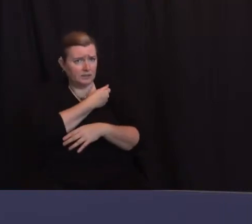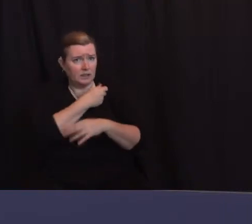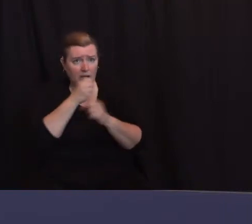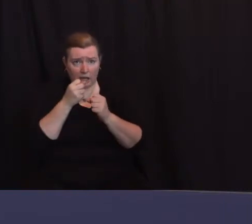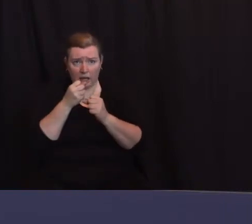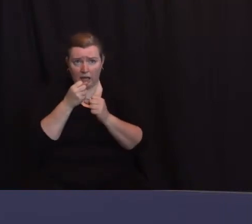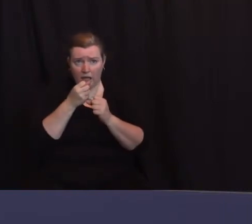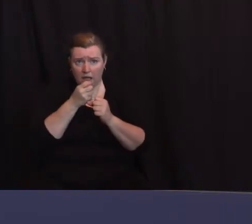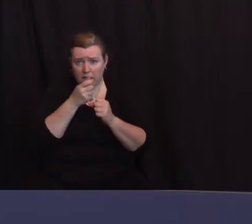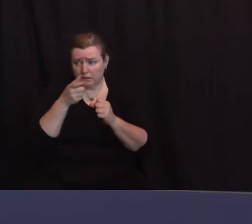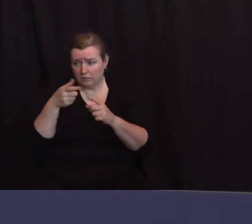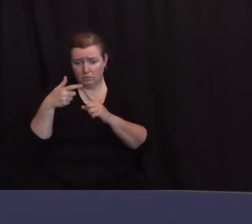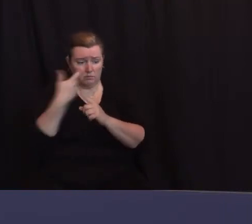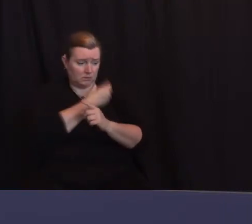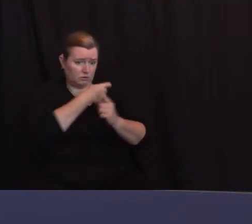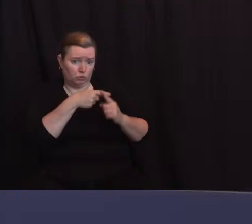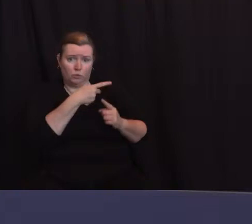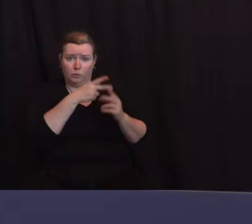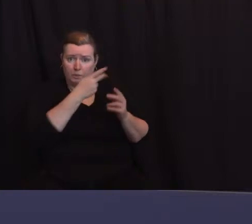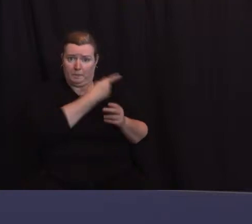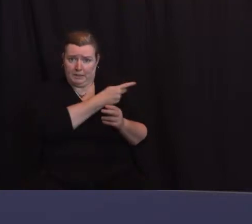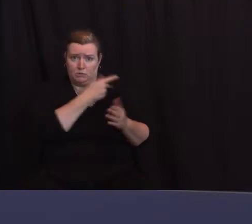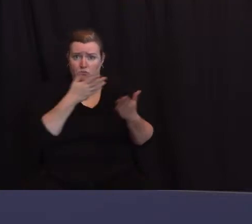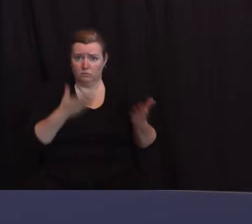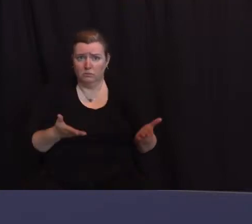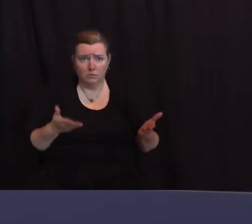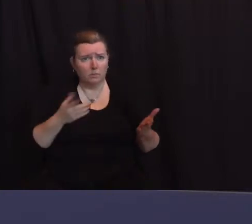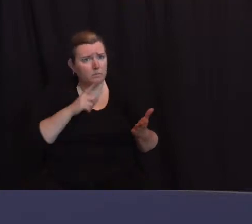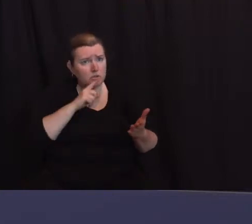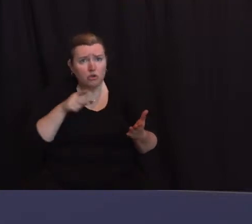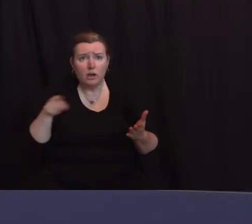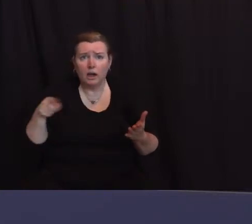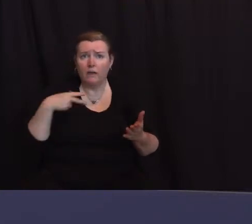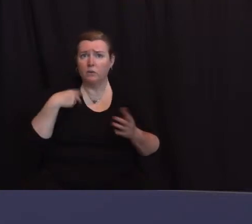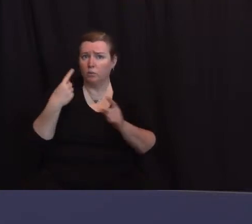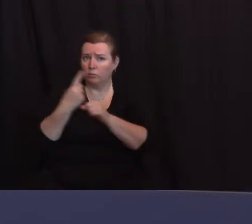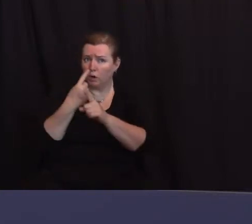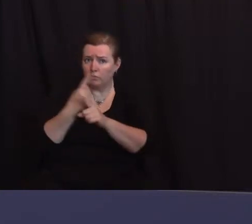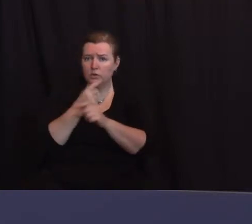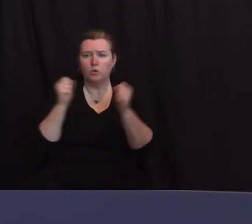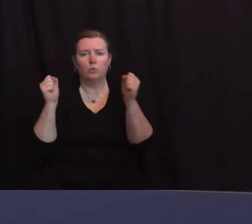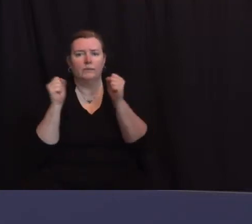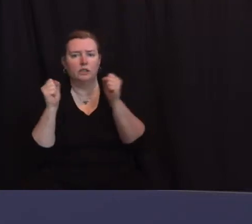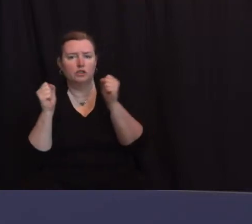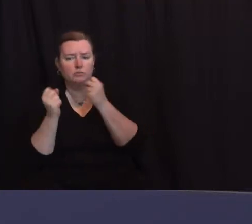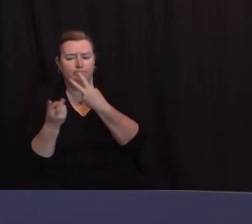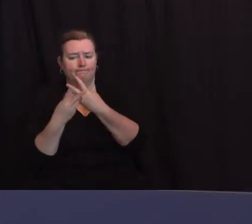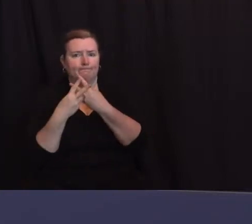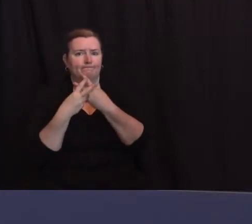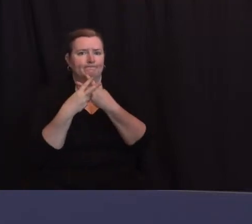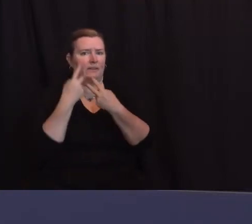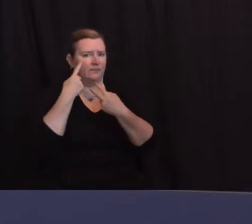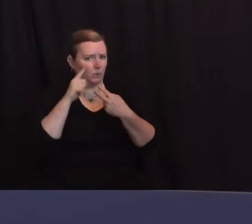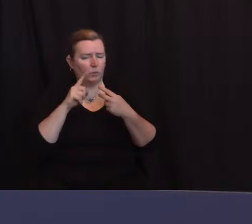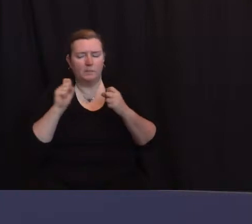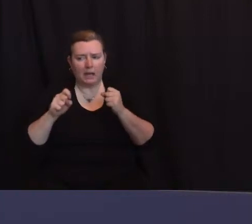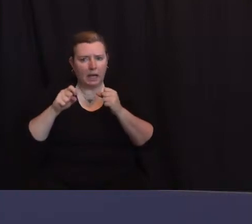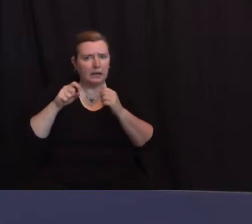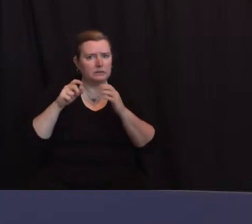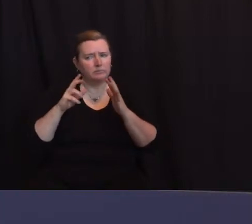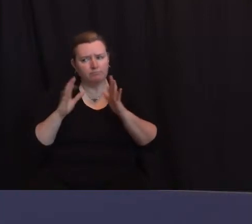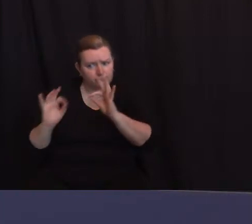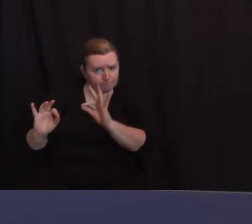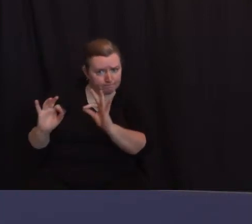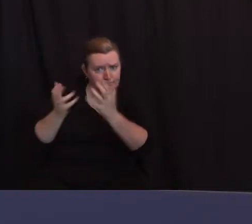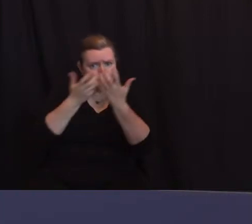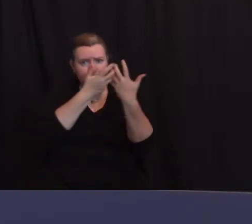patients, for example, ensuring that they have the appropriate refrigeration to store the vaccine. Any additional providers